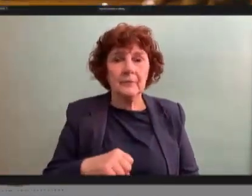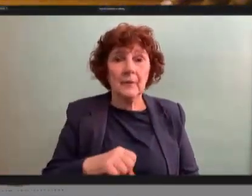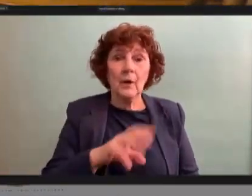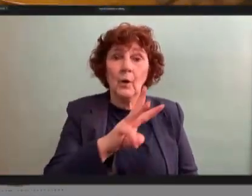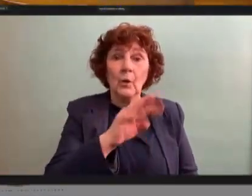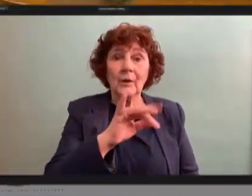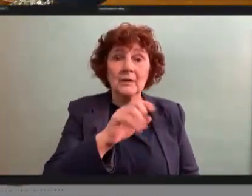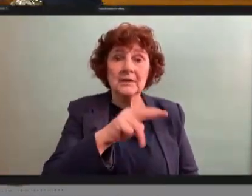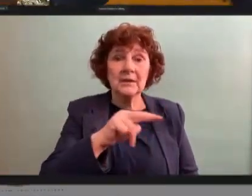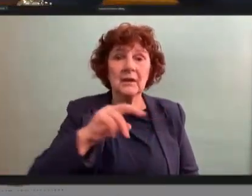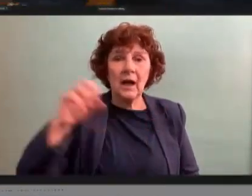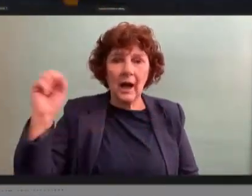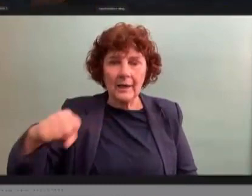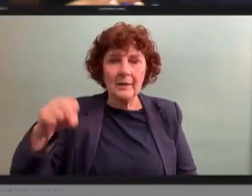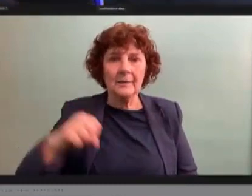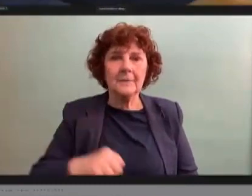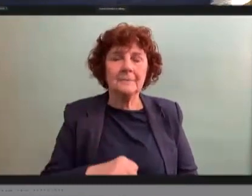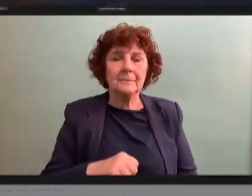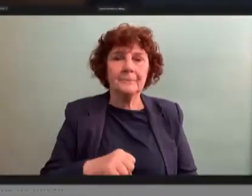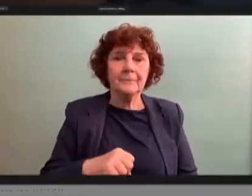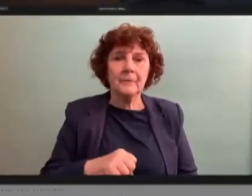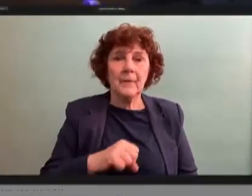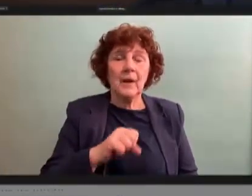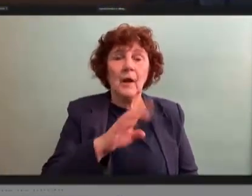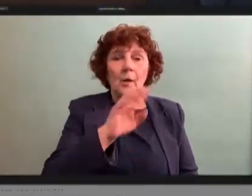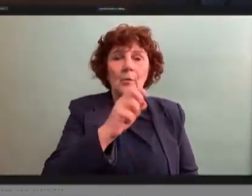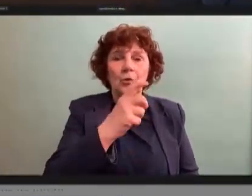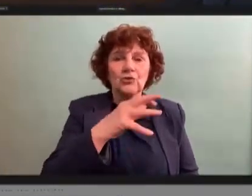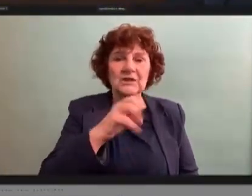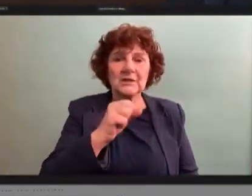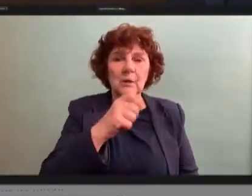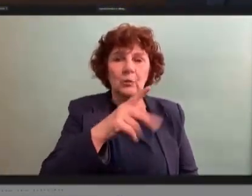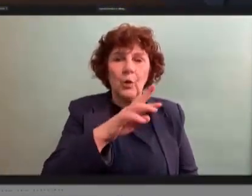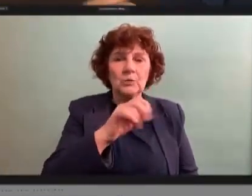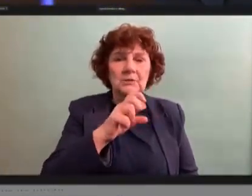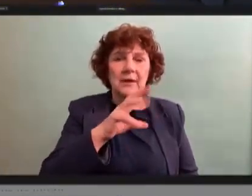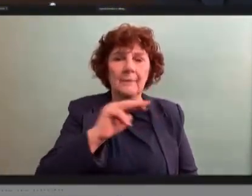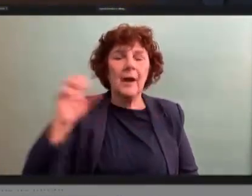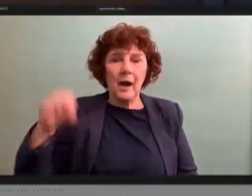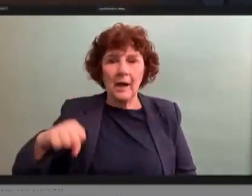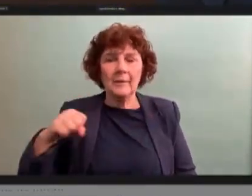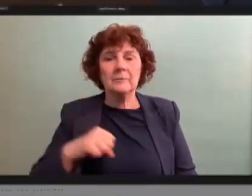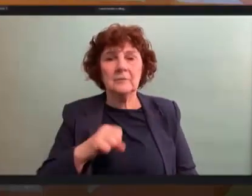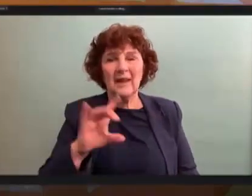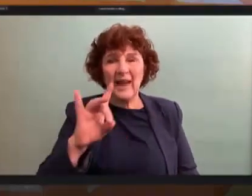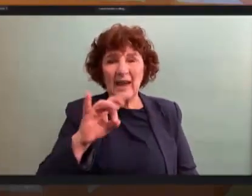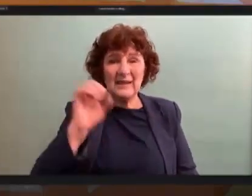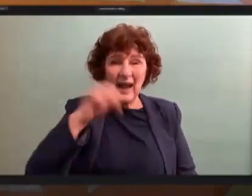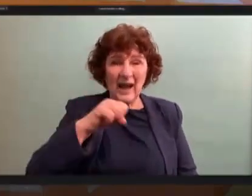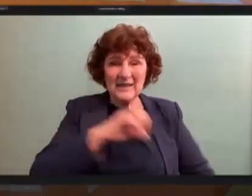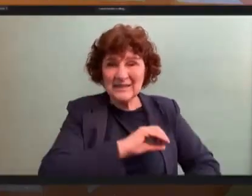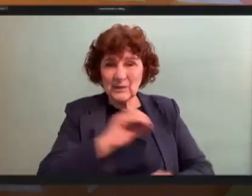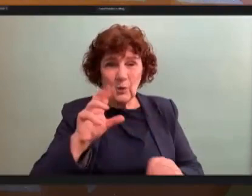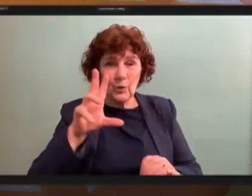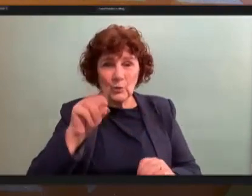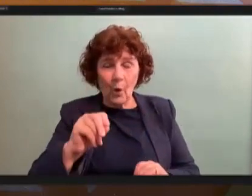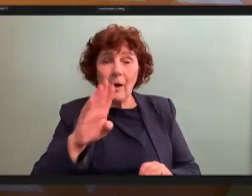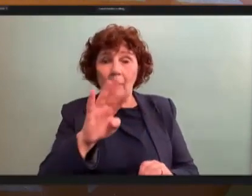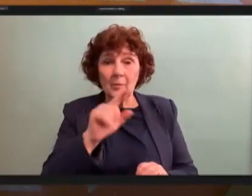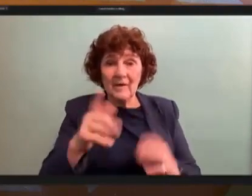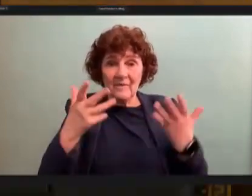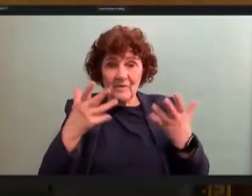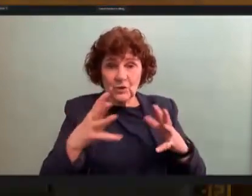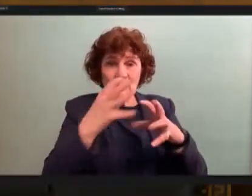Wilson. Aye. Reverend Burgess Pro Tem. Aye. 8 ayes, 0 noes. The bill, having received the